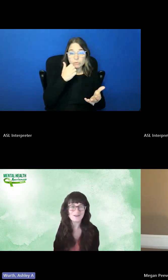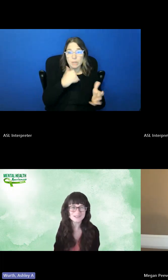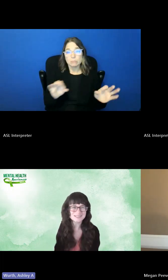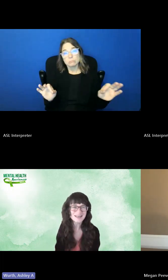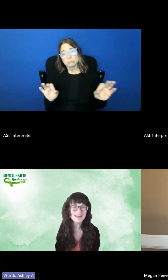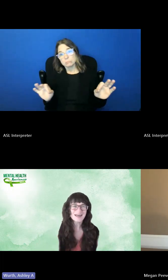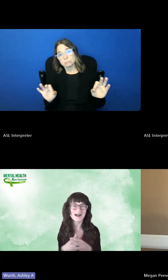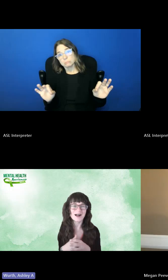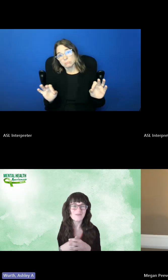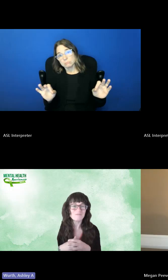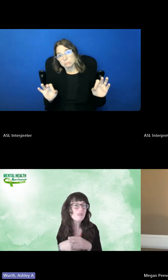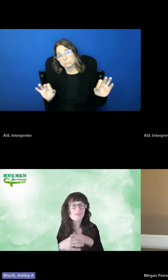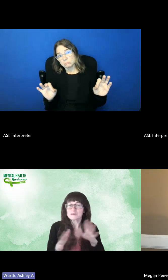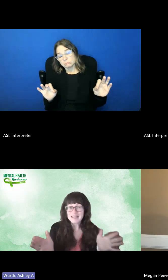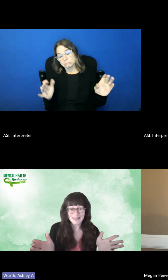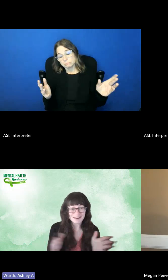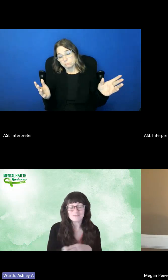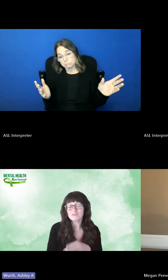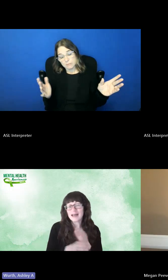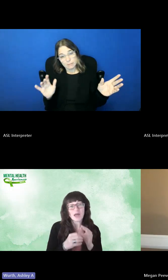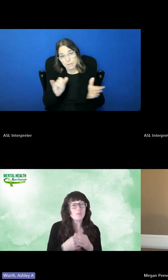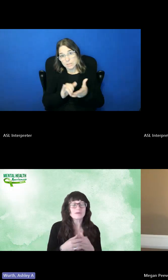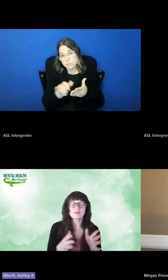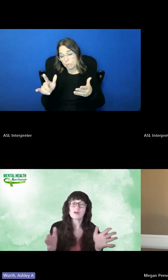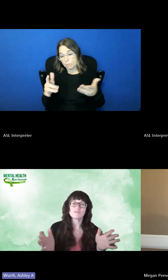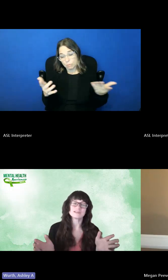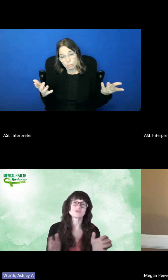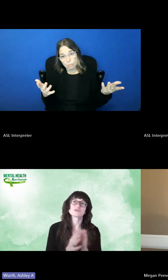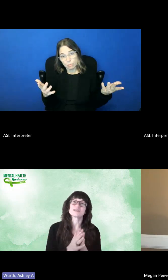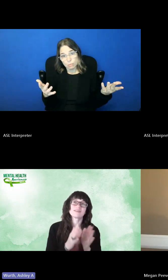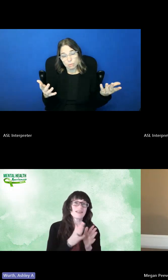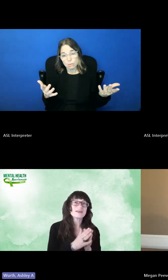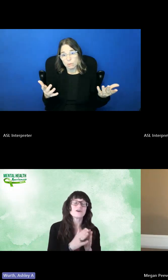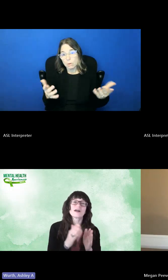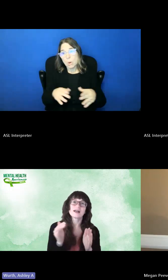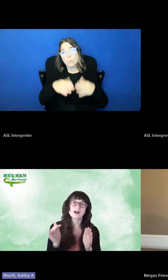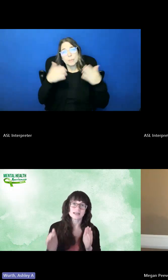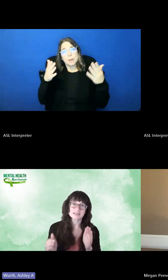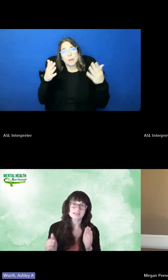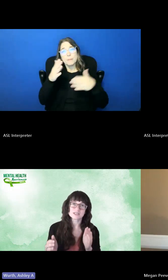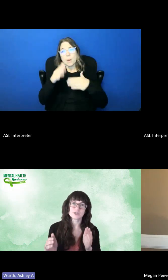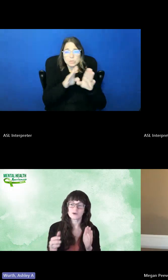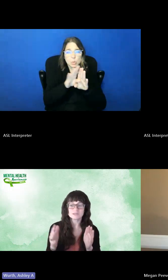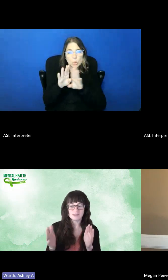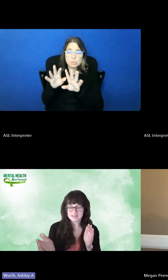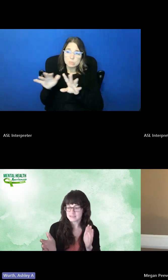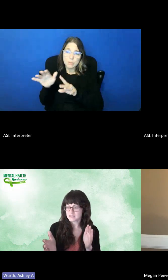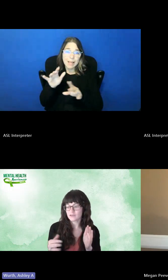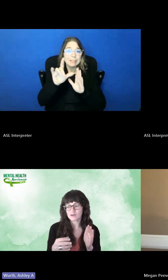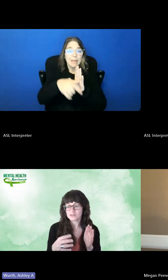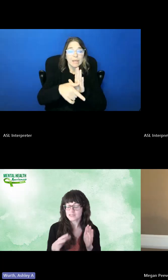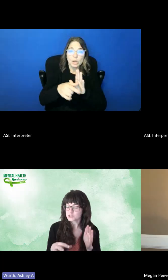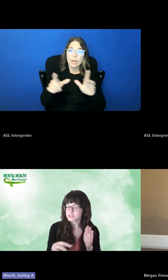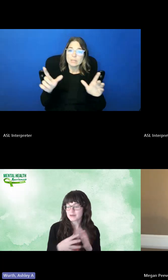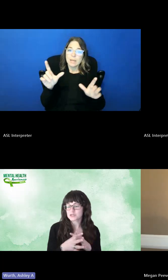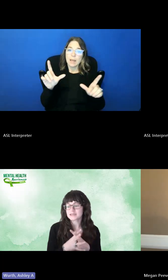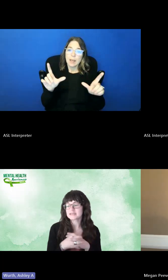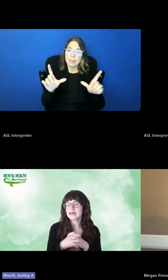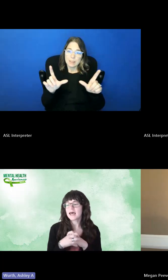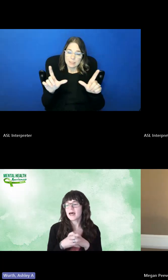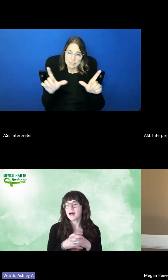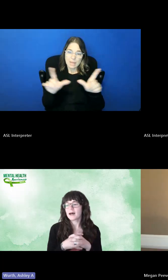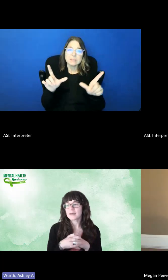every day. Like that was it. It like opened up all of these doors. And then later I got into, I was a